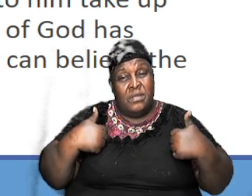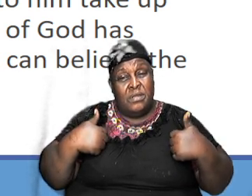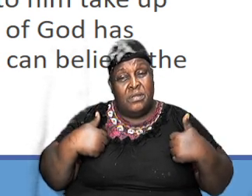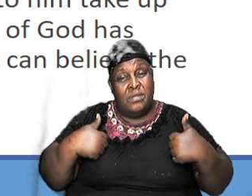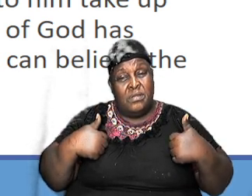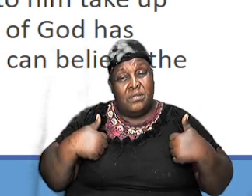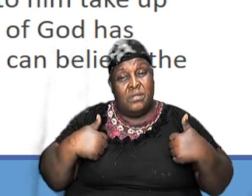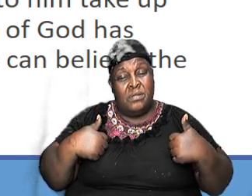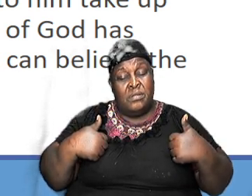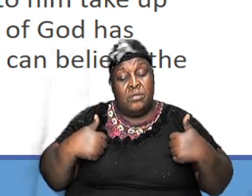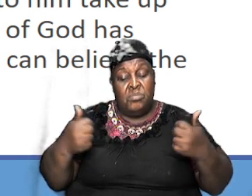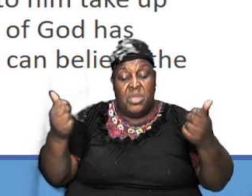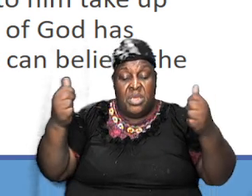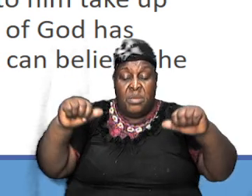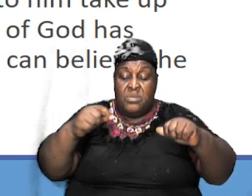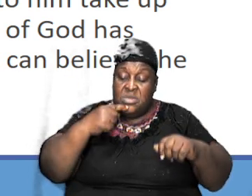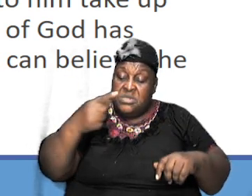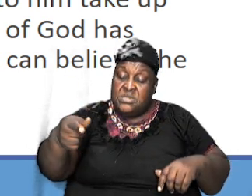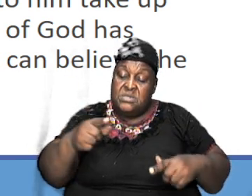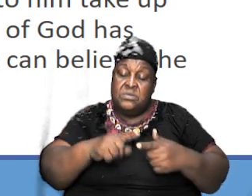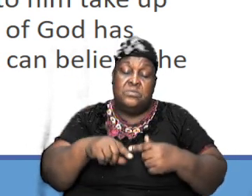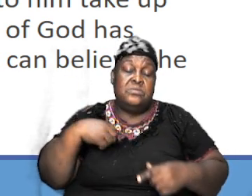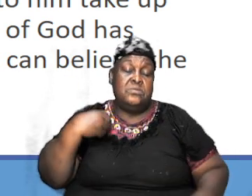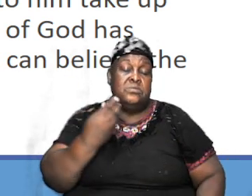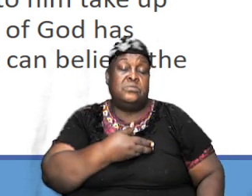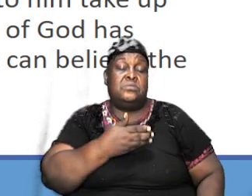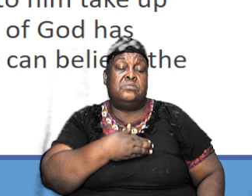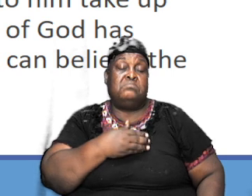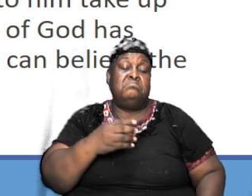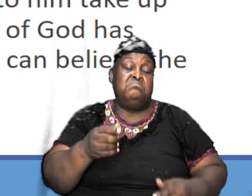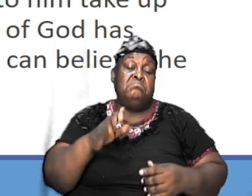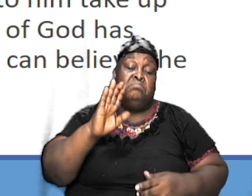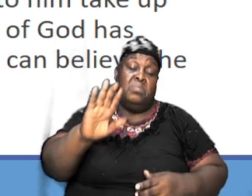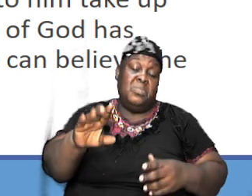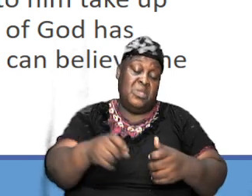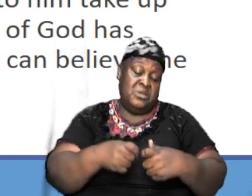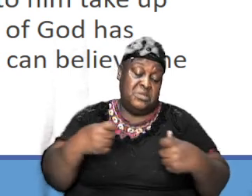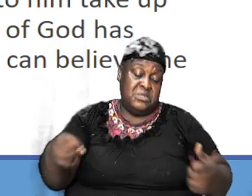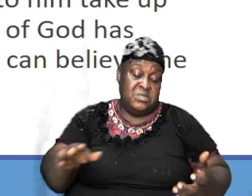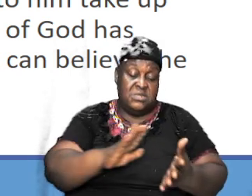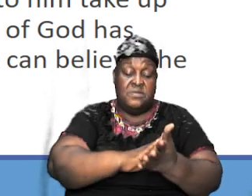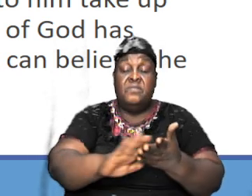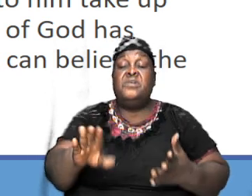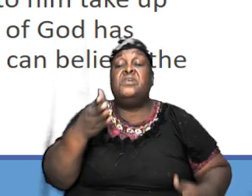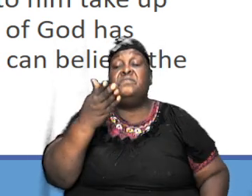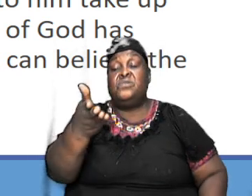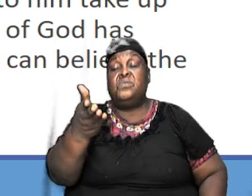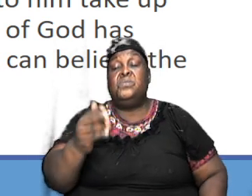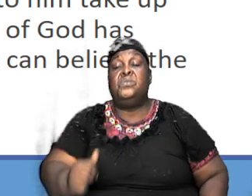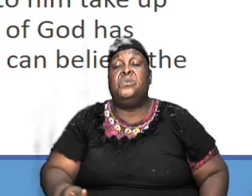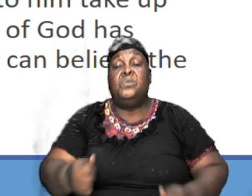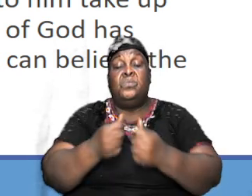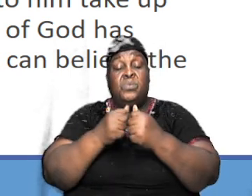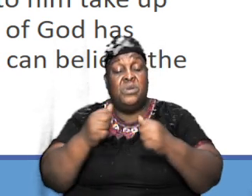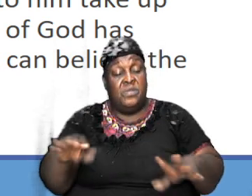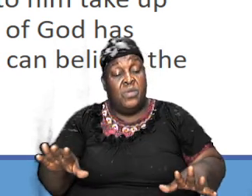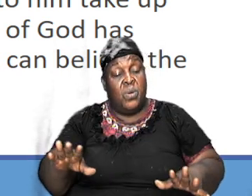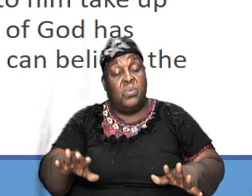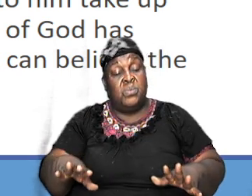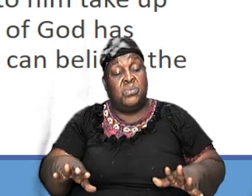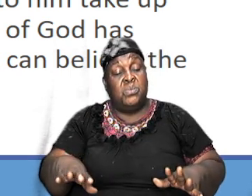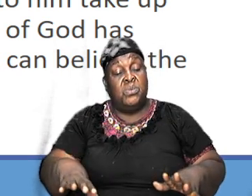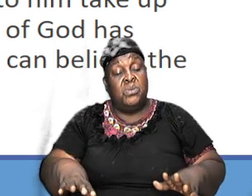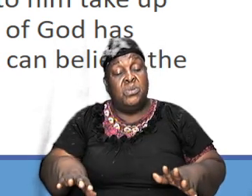be able to say unto us, thy sins be forgiven thee. Because without the remission